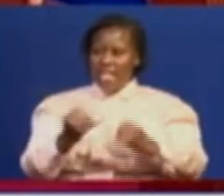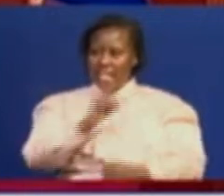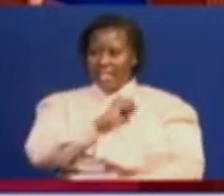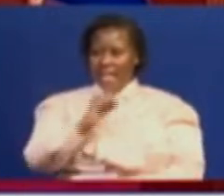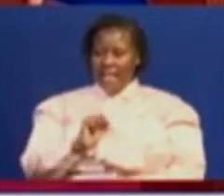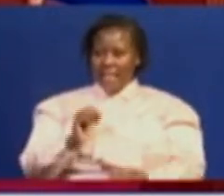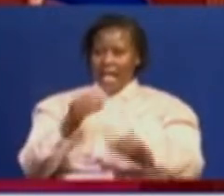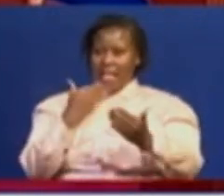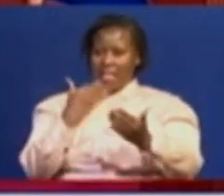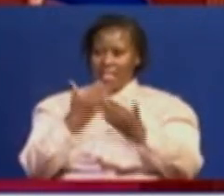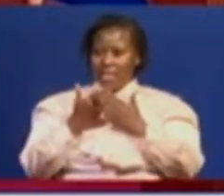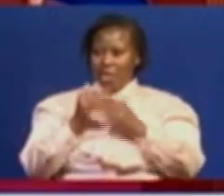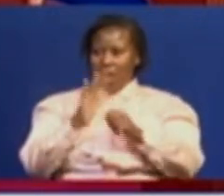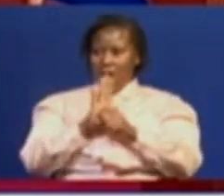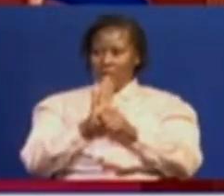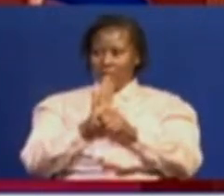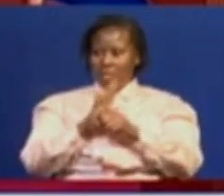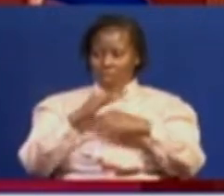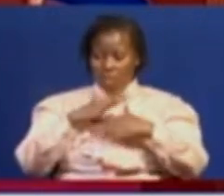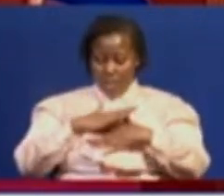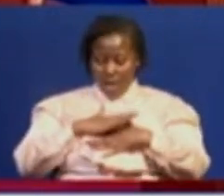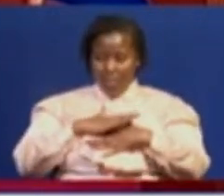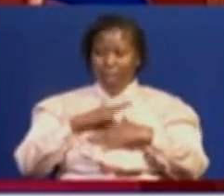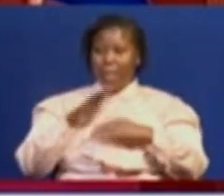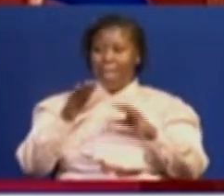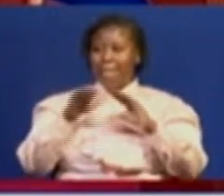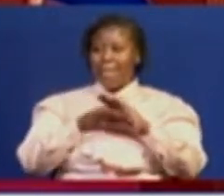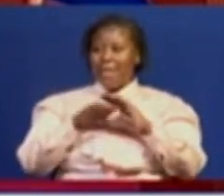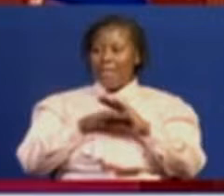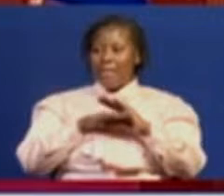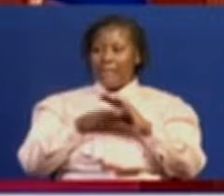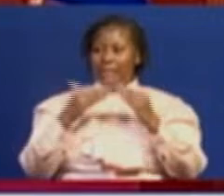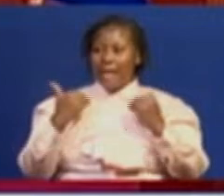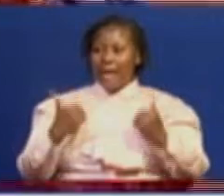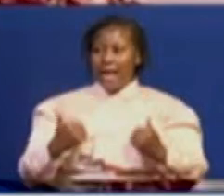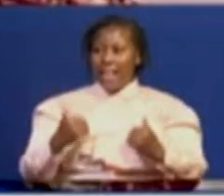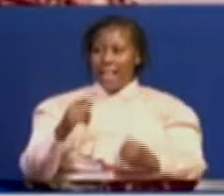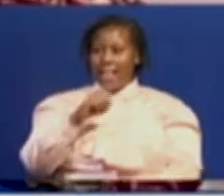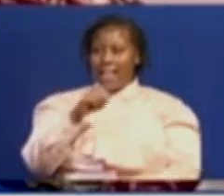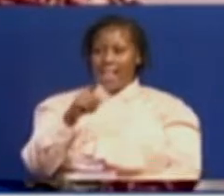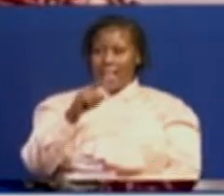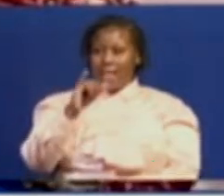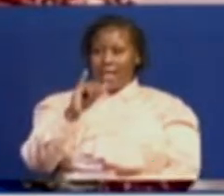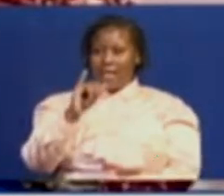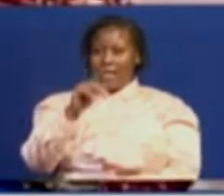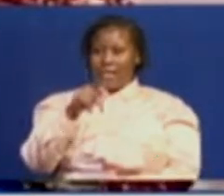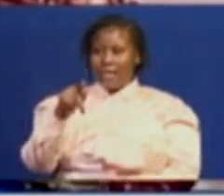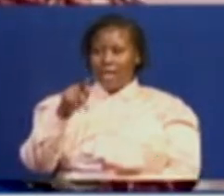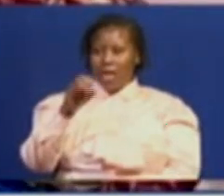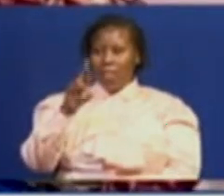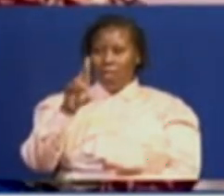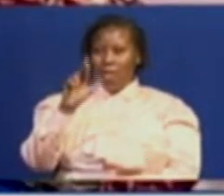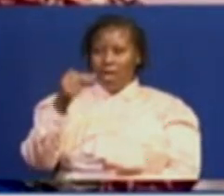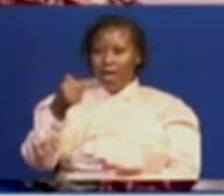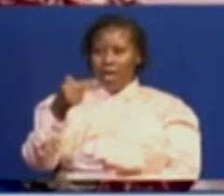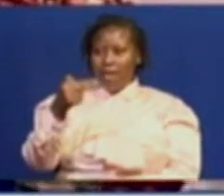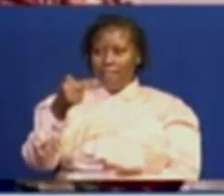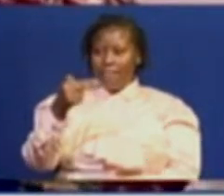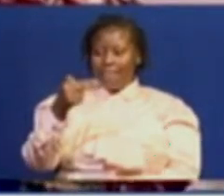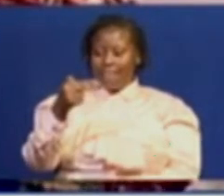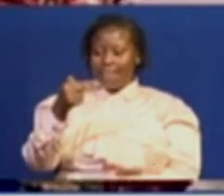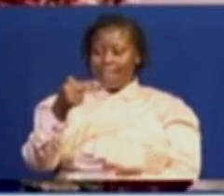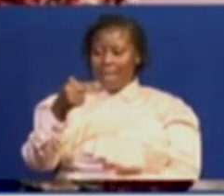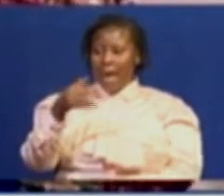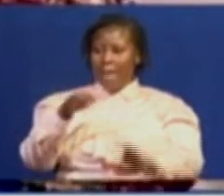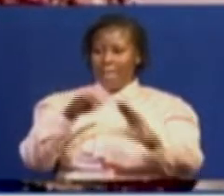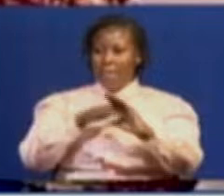Thank you very much. Honorable members, I am Zipporah Kenya, a member